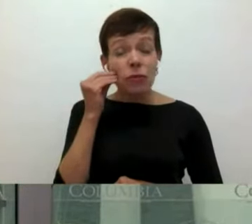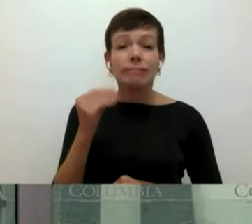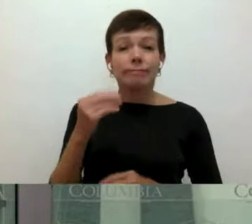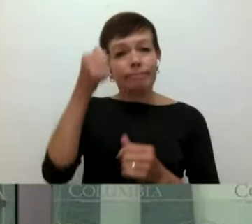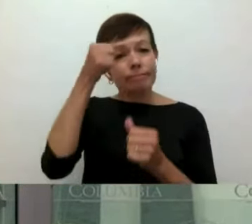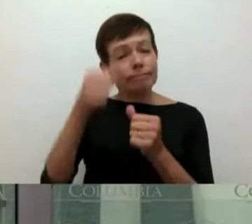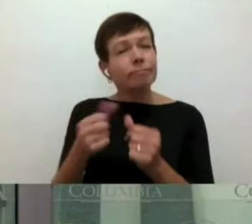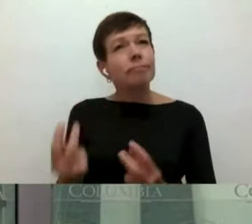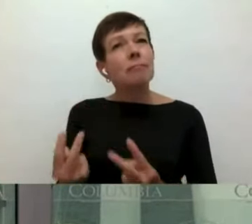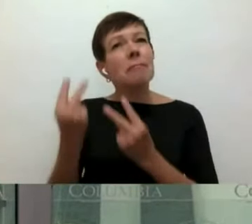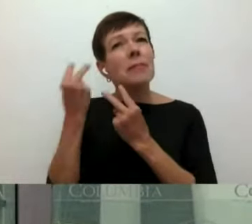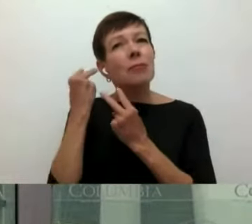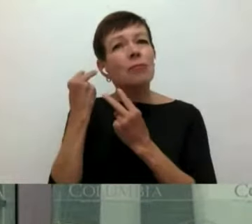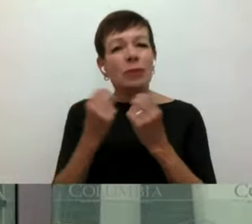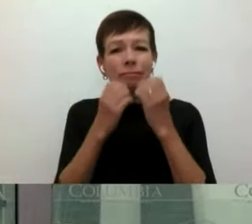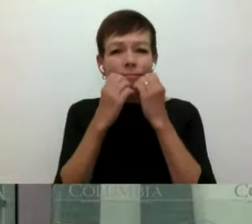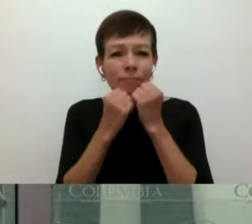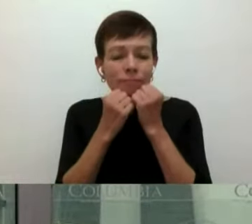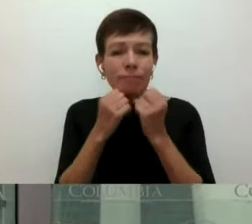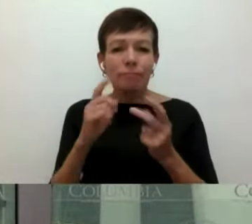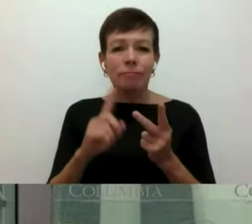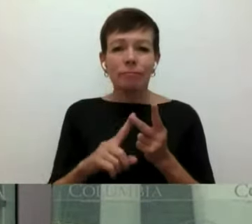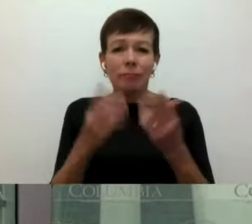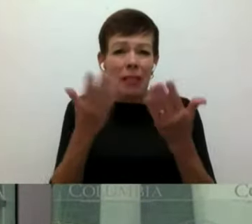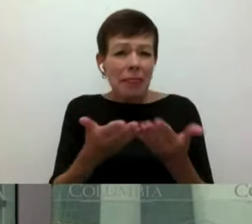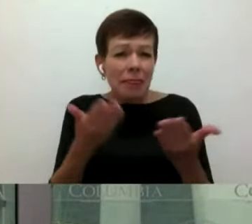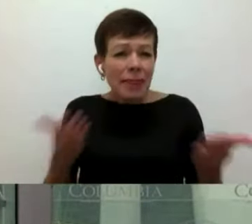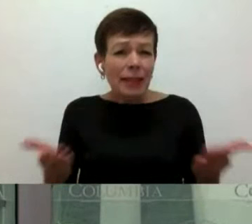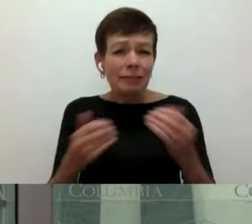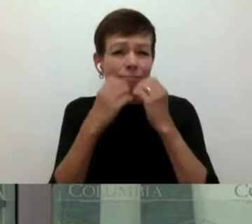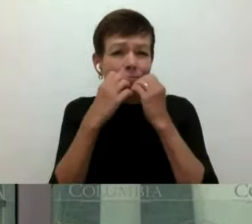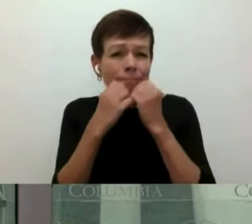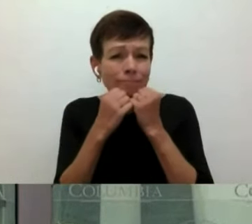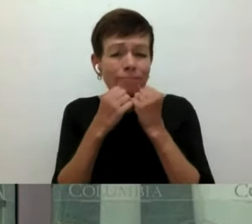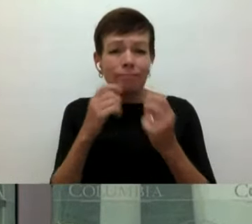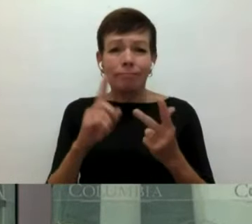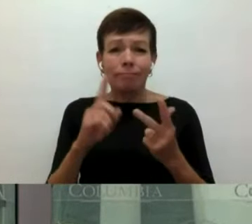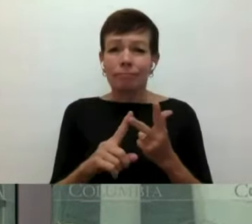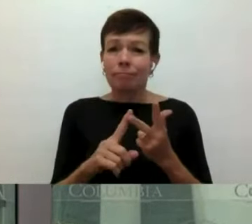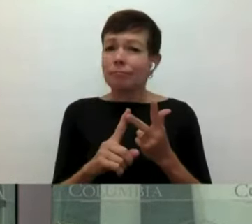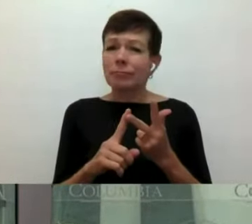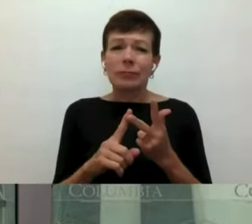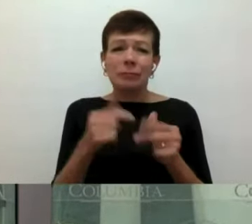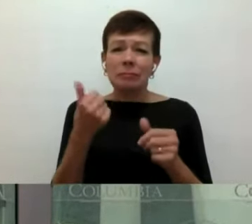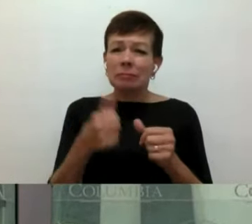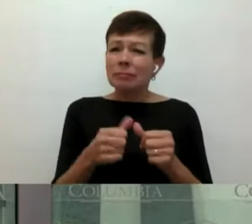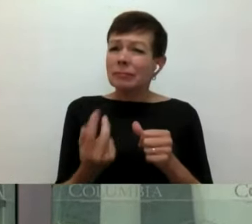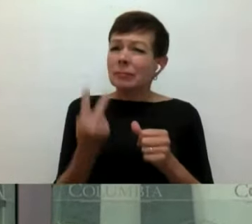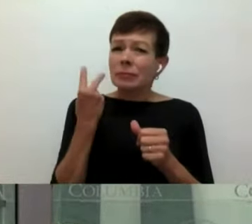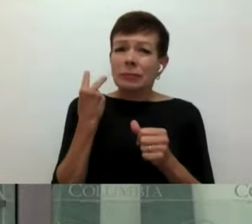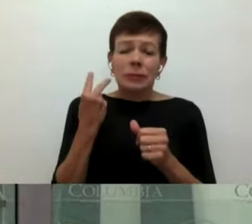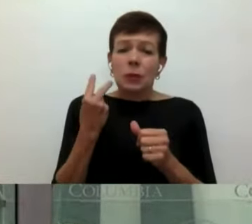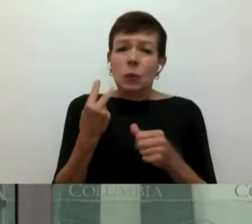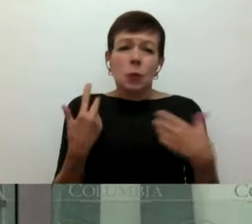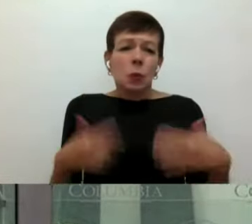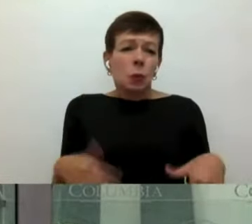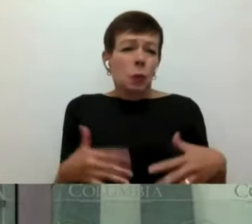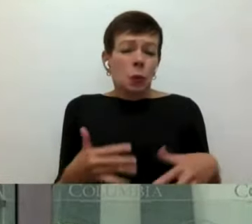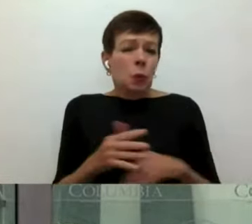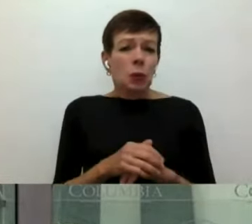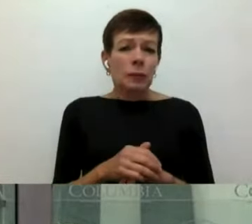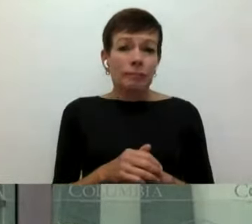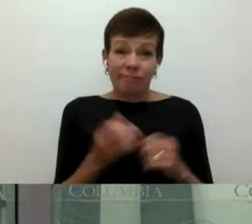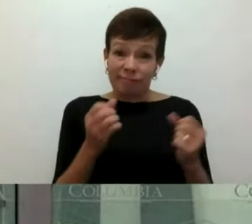Homes that held cherished memories, treasured possessions, and a sense of security have been lost. Others are still waiting for